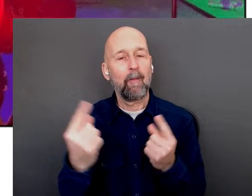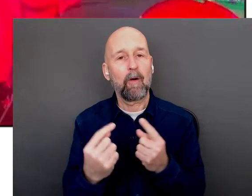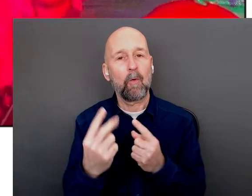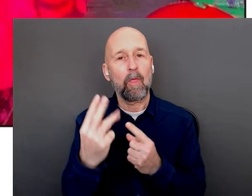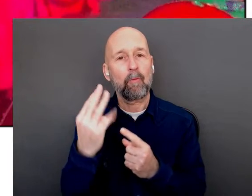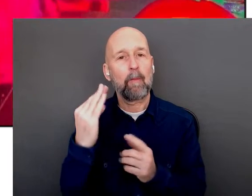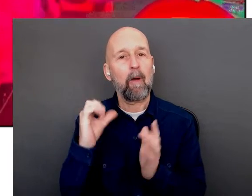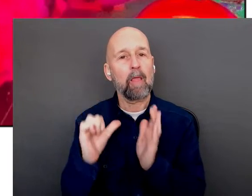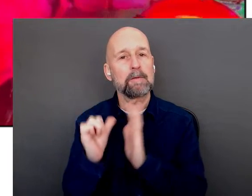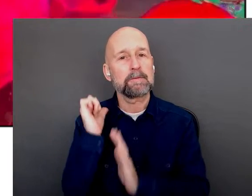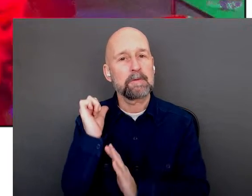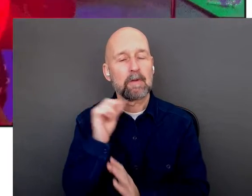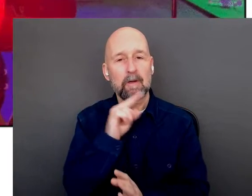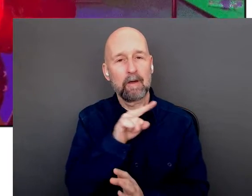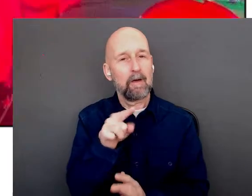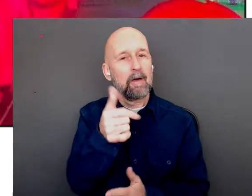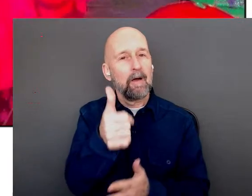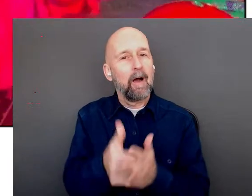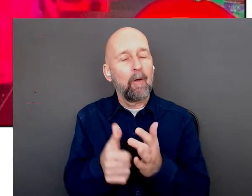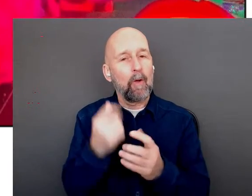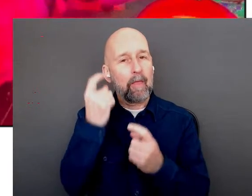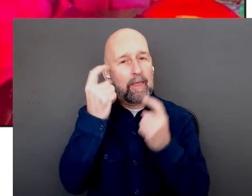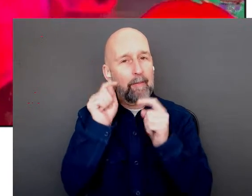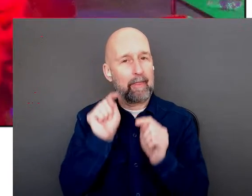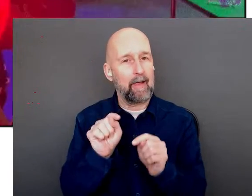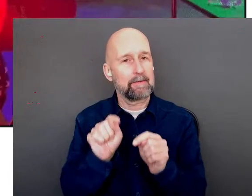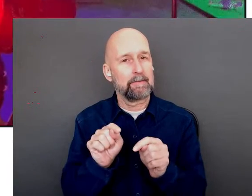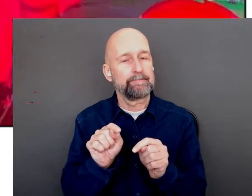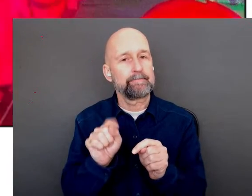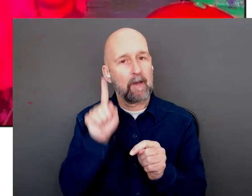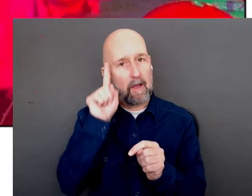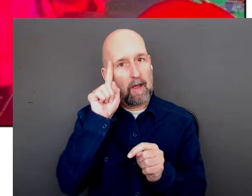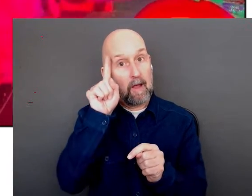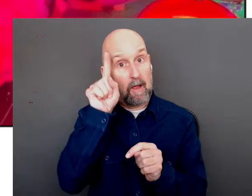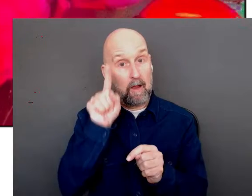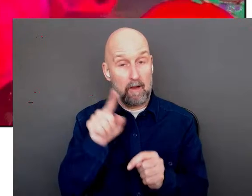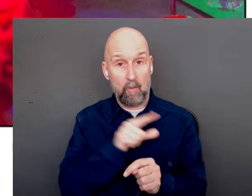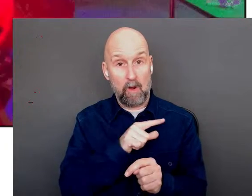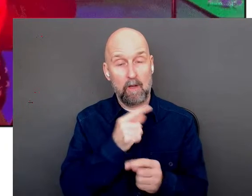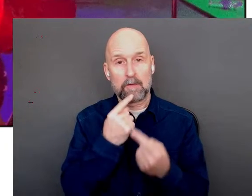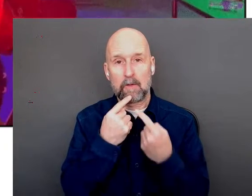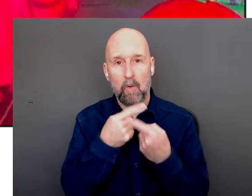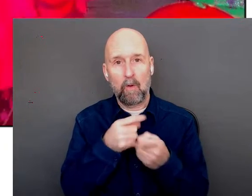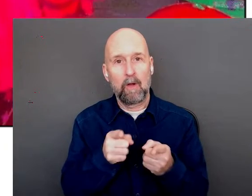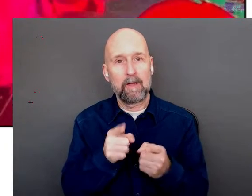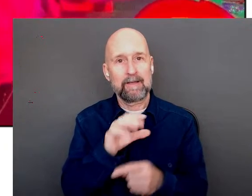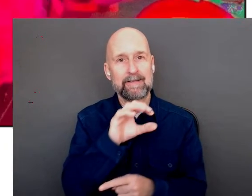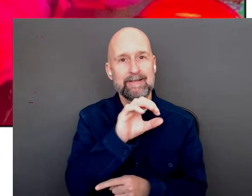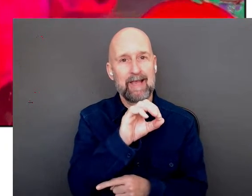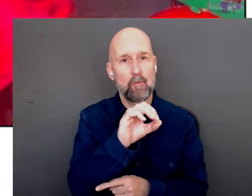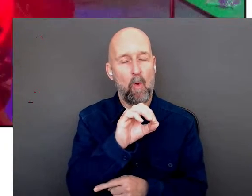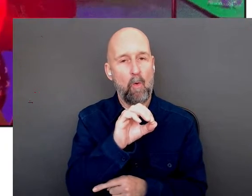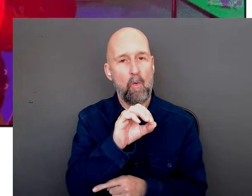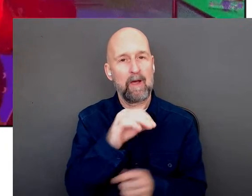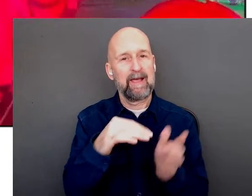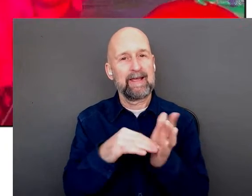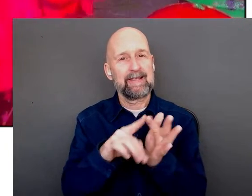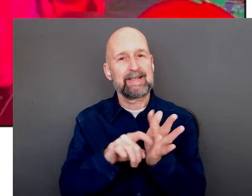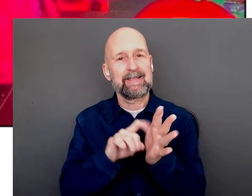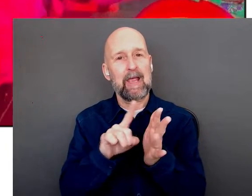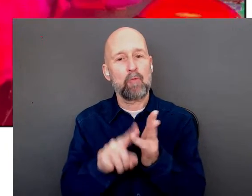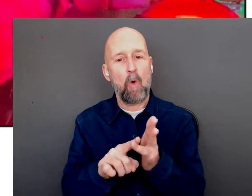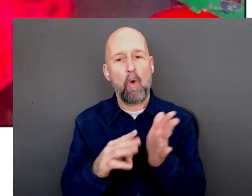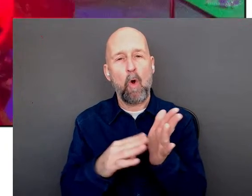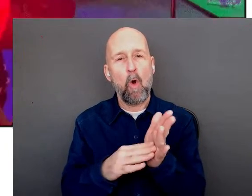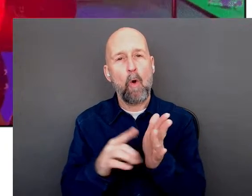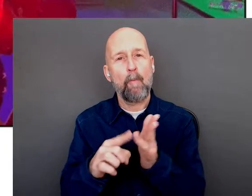to maybe think a bit more about that, and we came up with this idea that we call now the zero moment. So the zero moment inside of,